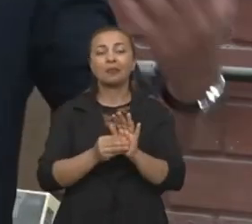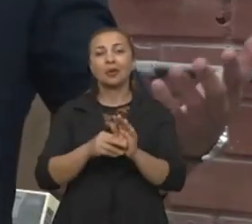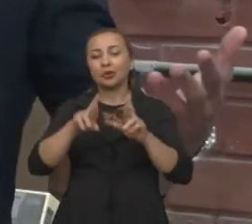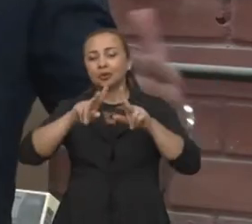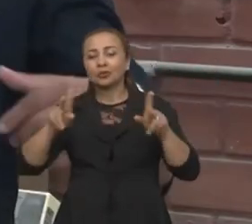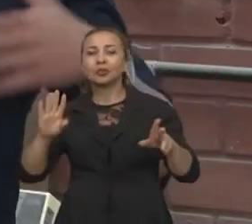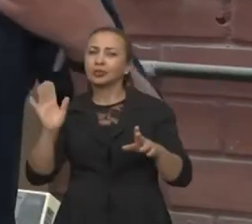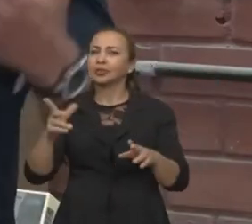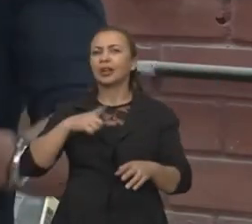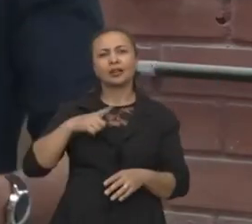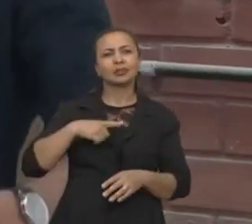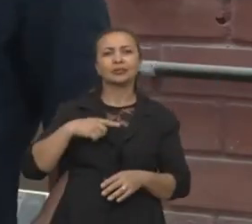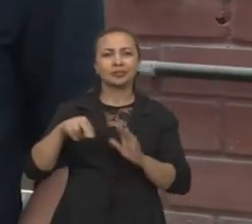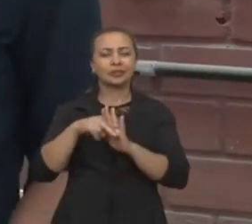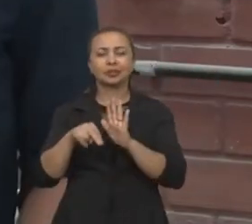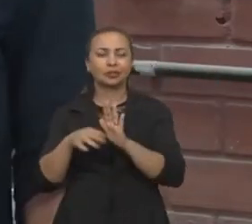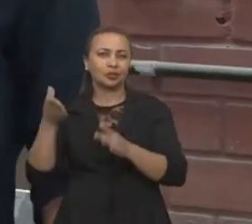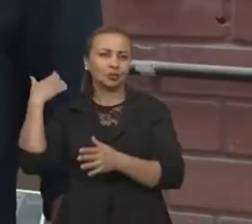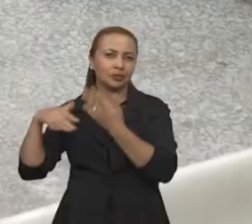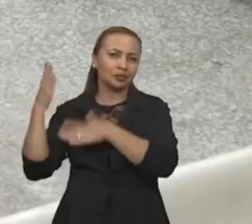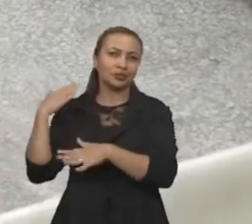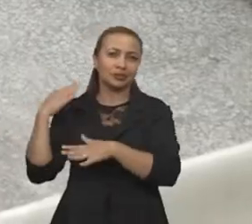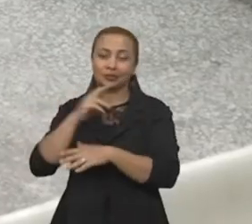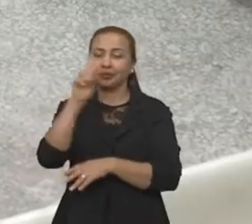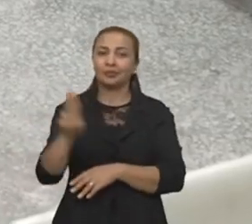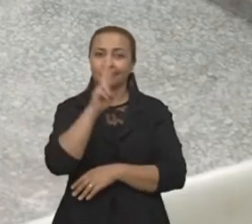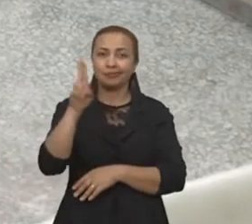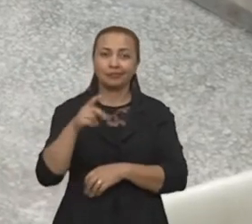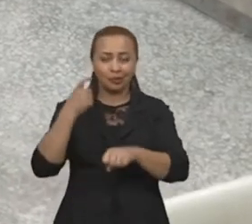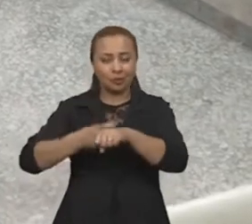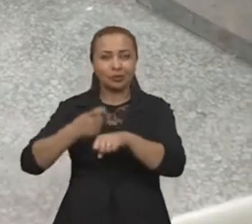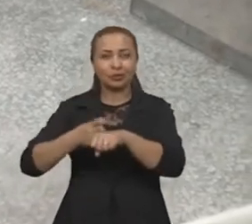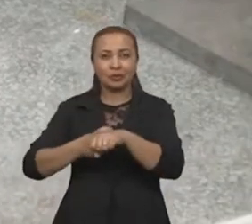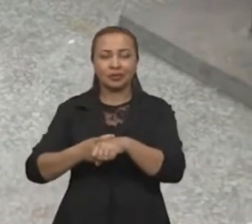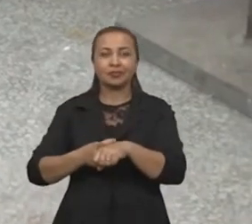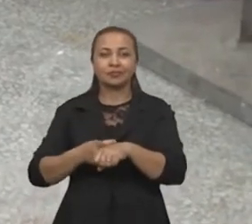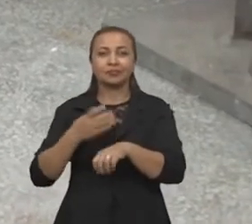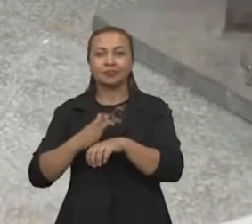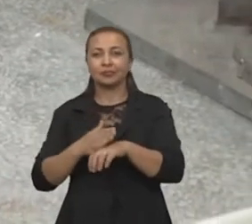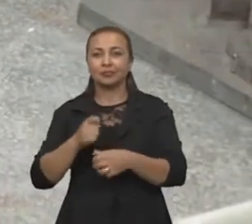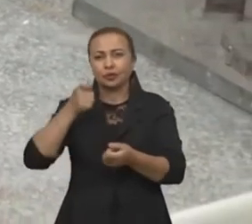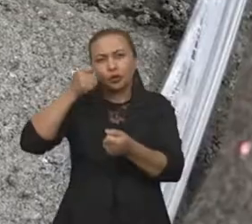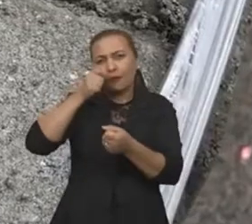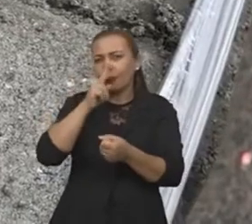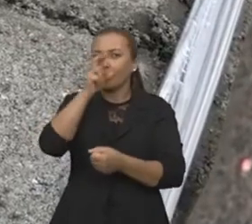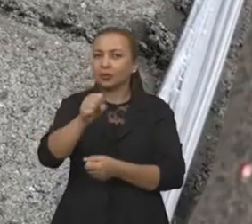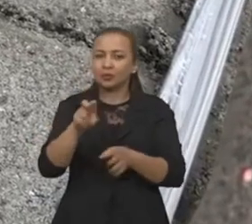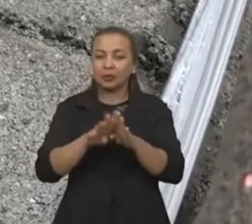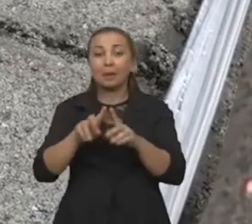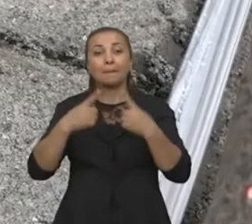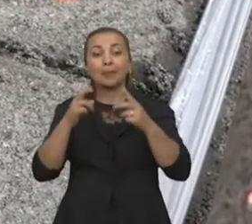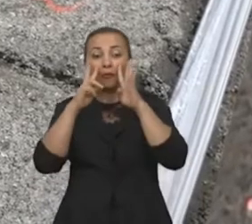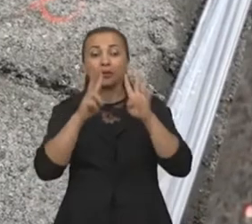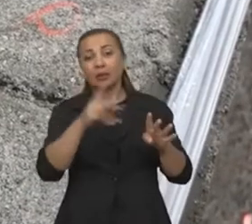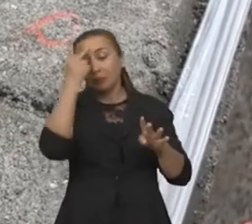to propose ensayers different from the already normalized proposed by the Nilo. To use the question of durability and resistance, but already focused